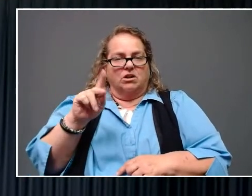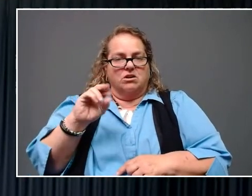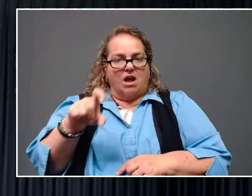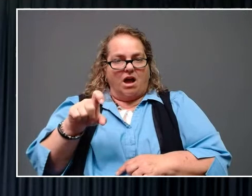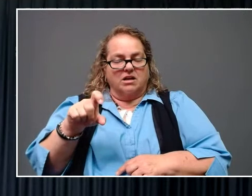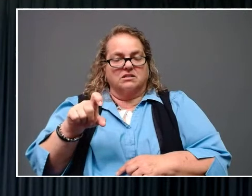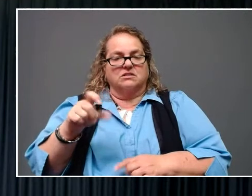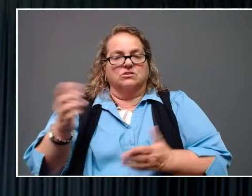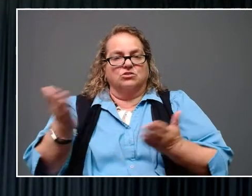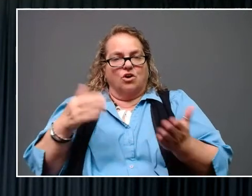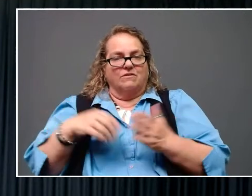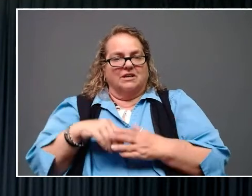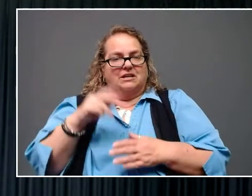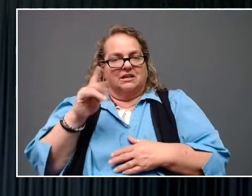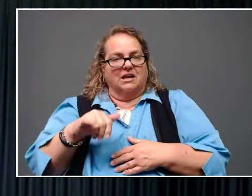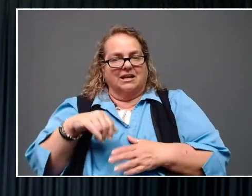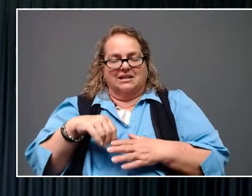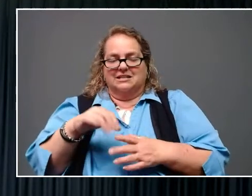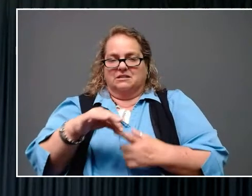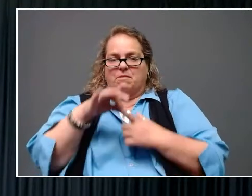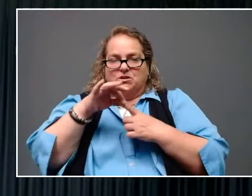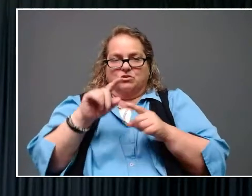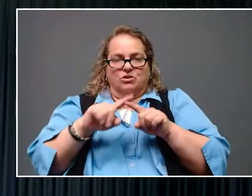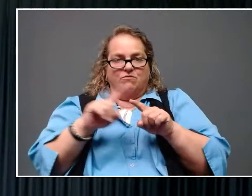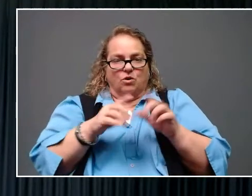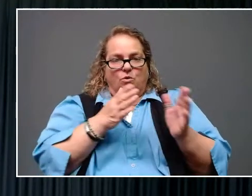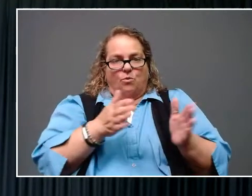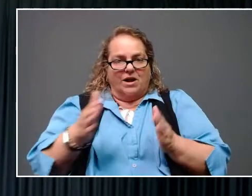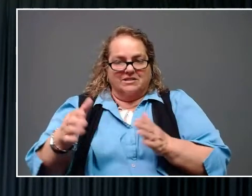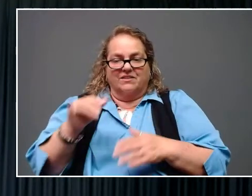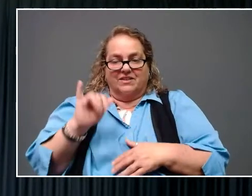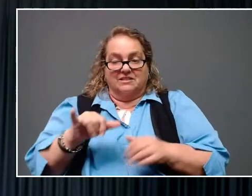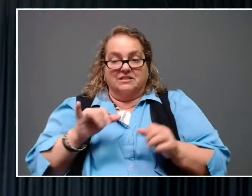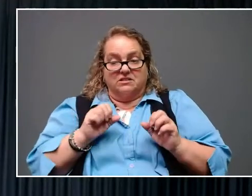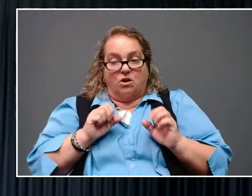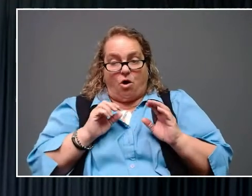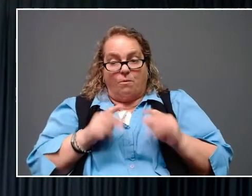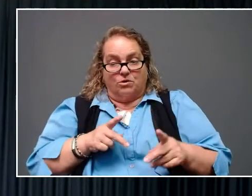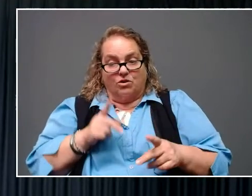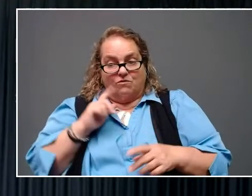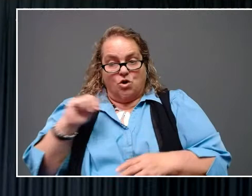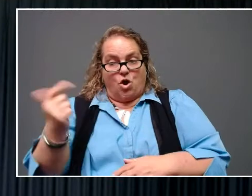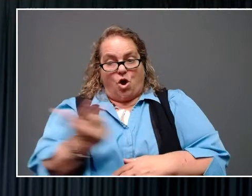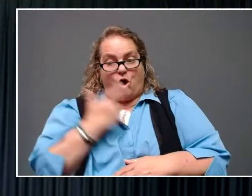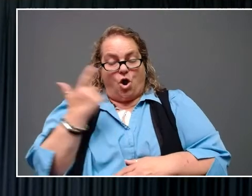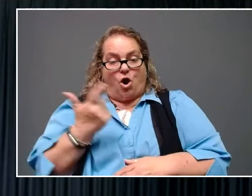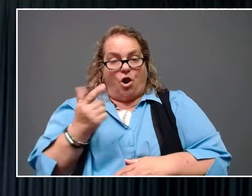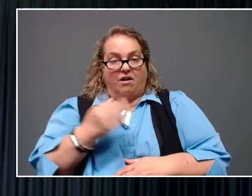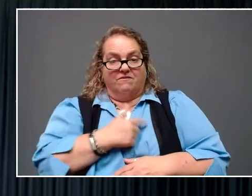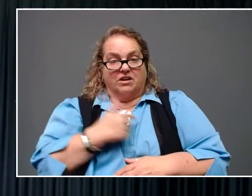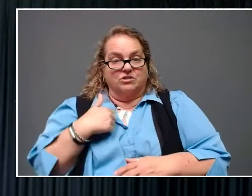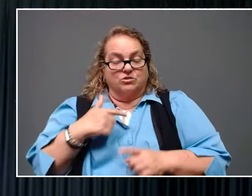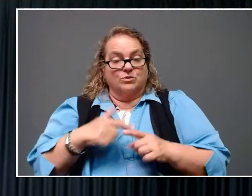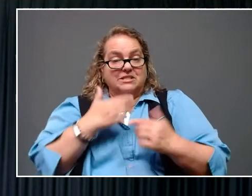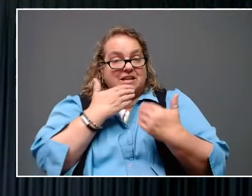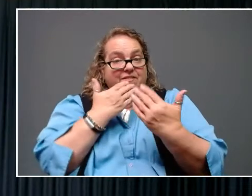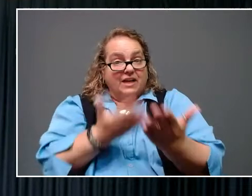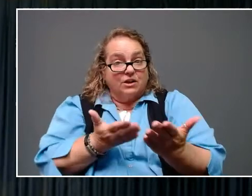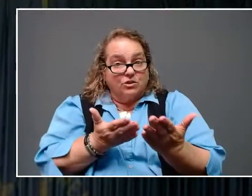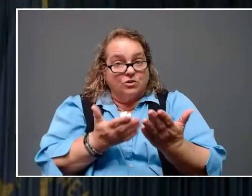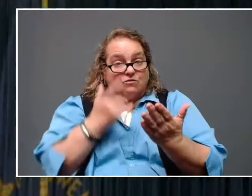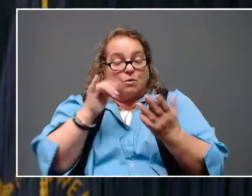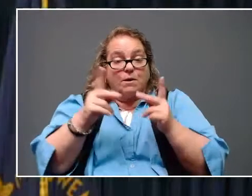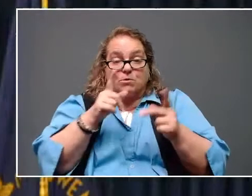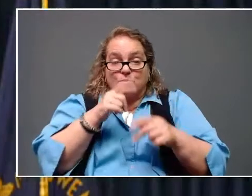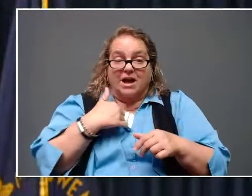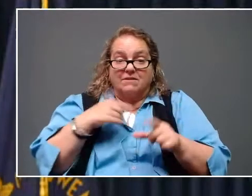Kentucky in special ways. This is a chance for all of us to say thank you to those that have these license plates